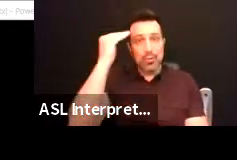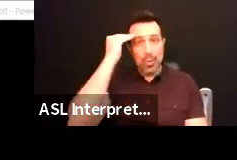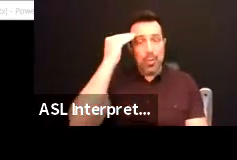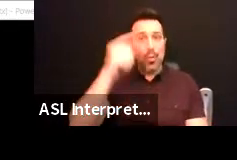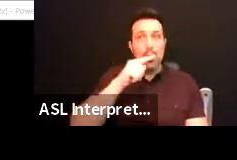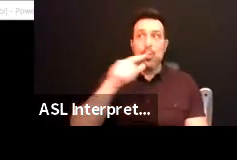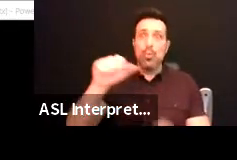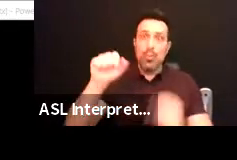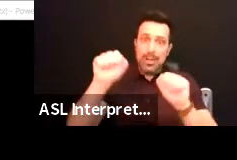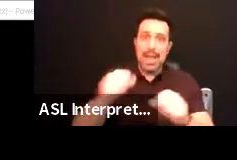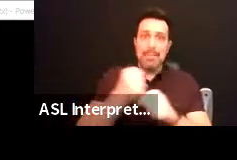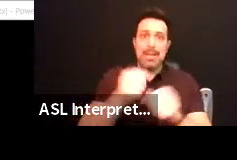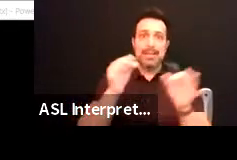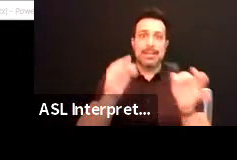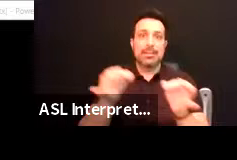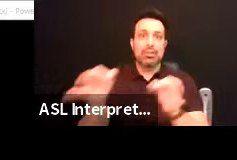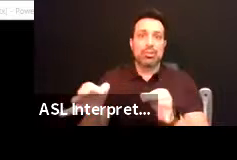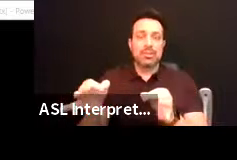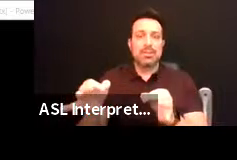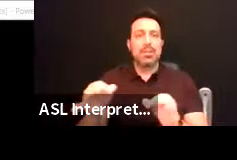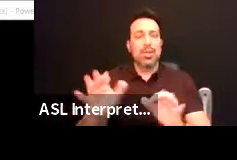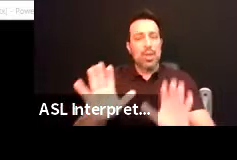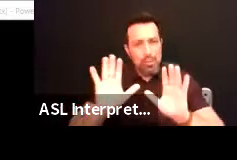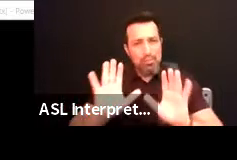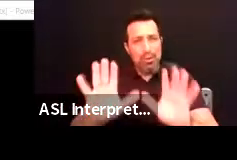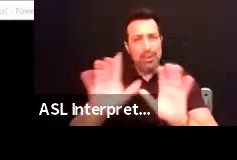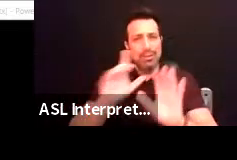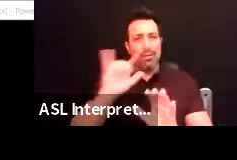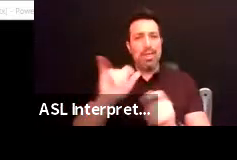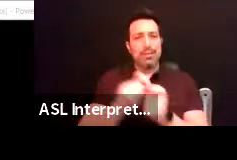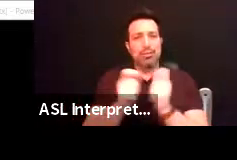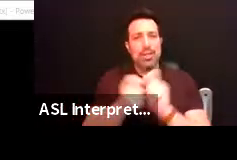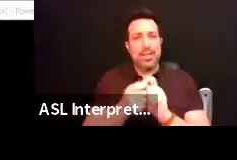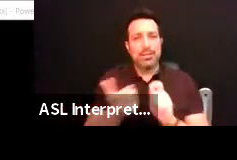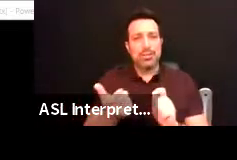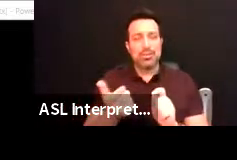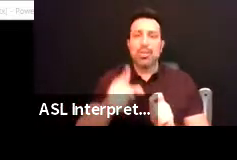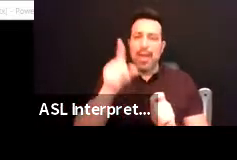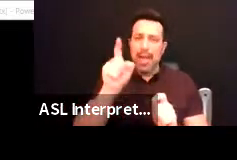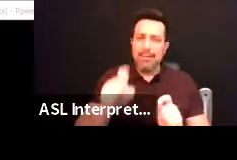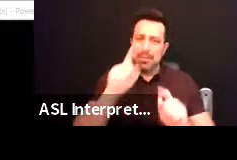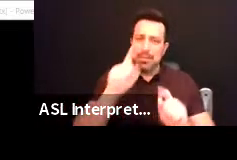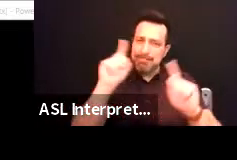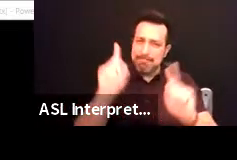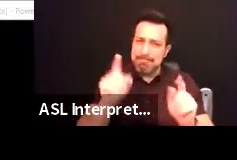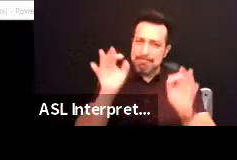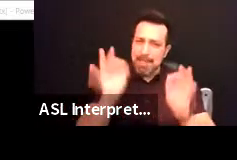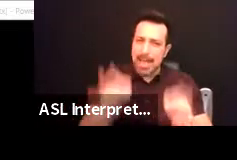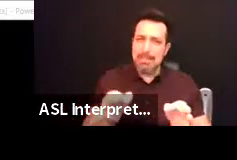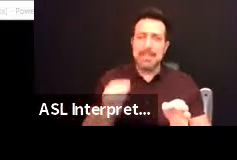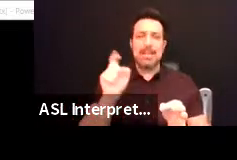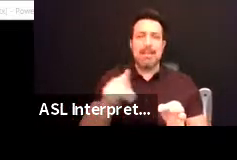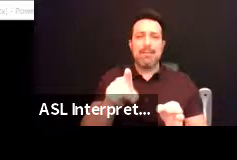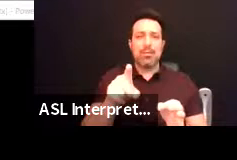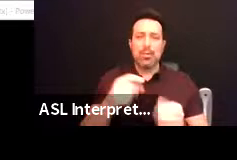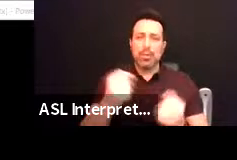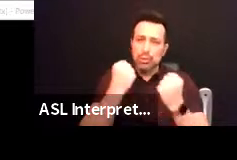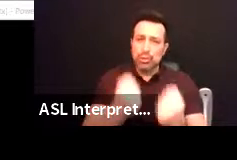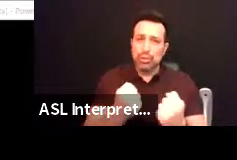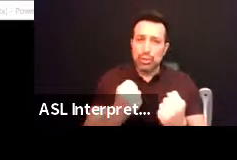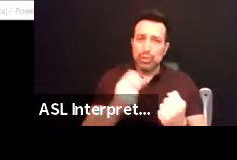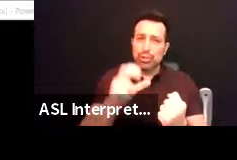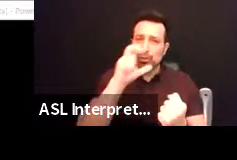that actually can make those decisions, press for that change. And you have to be adamant about it. You have to be stern